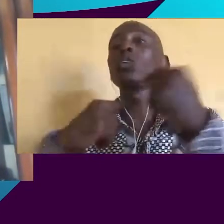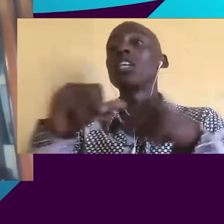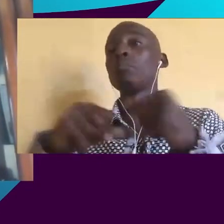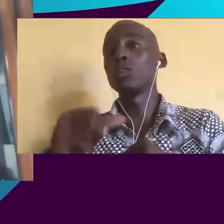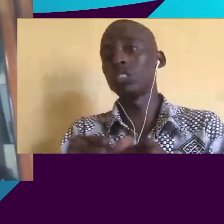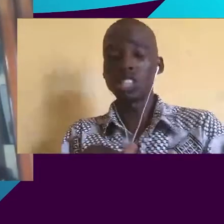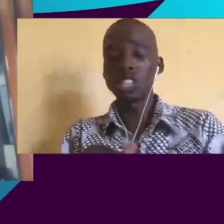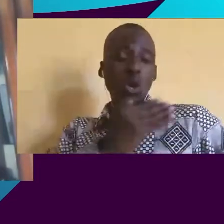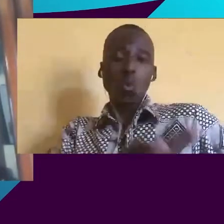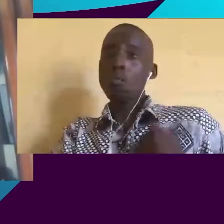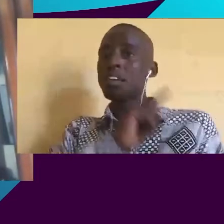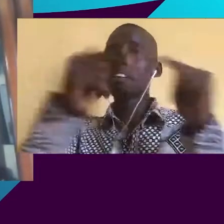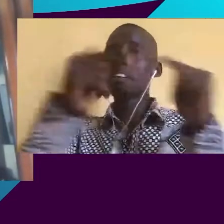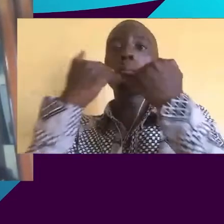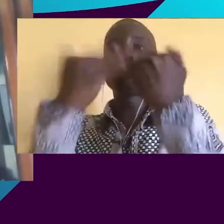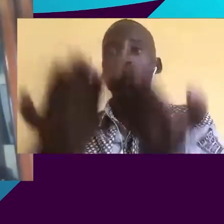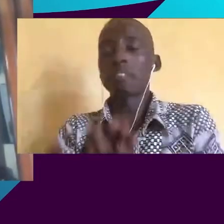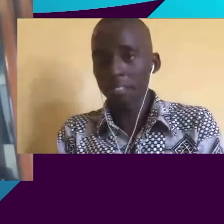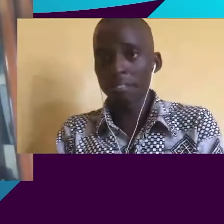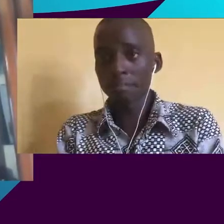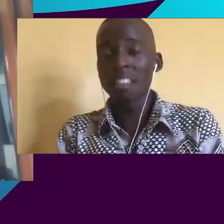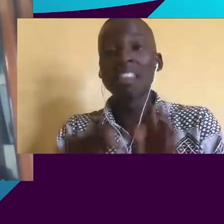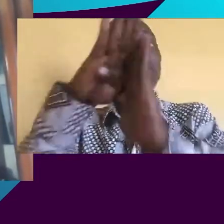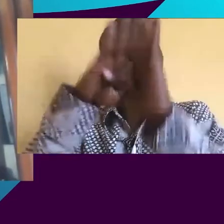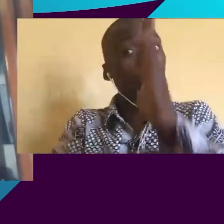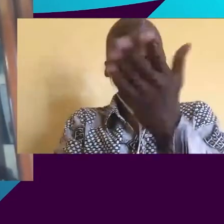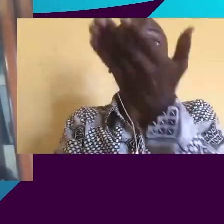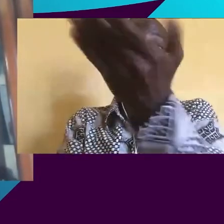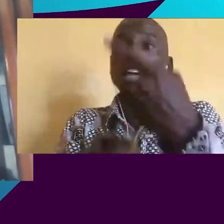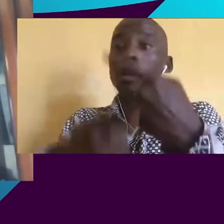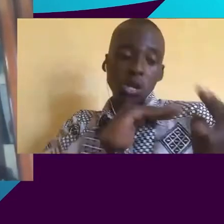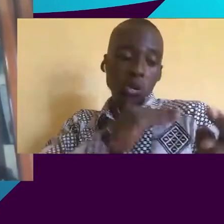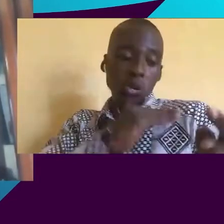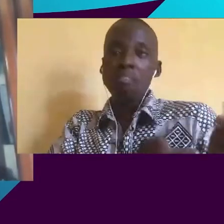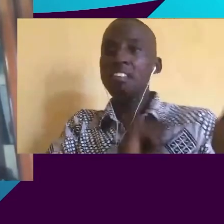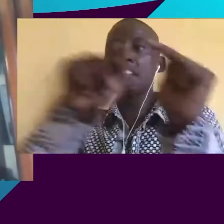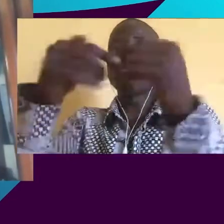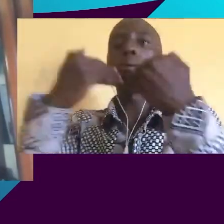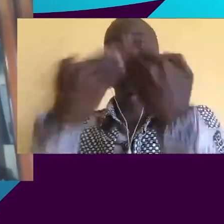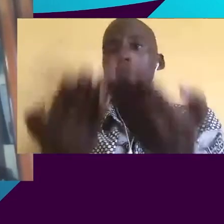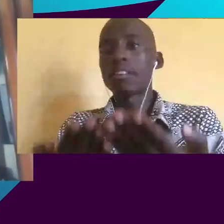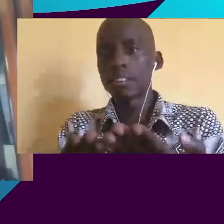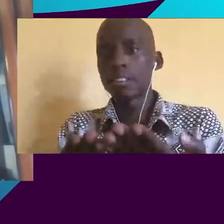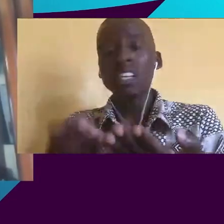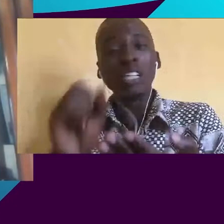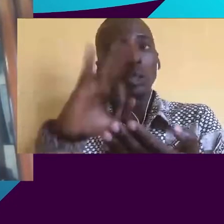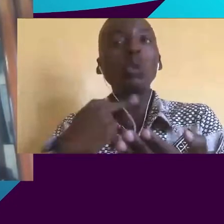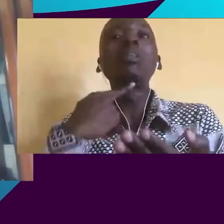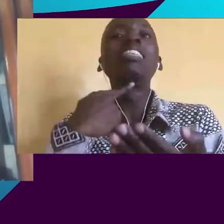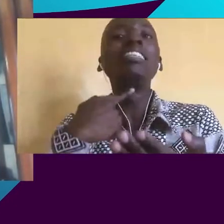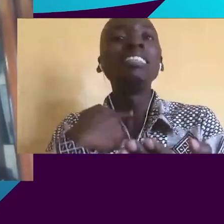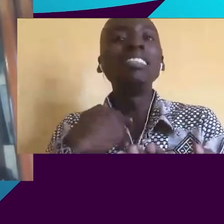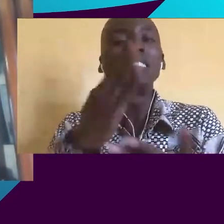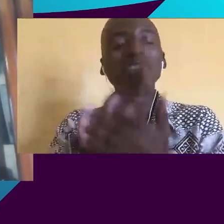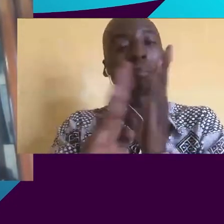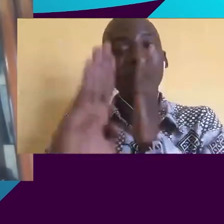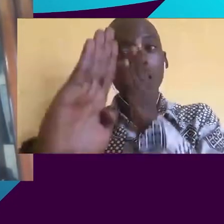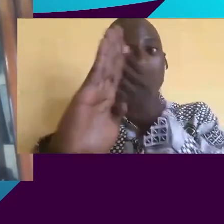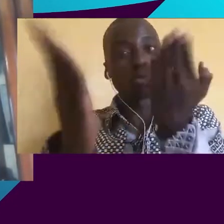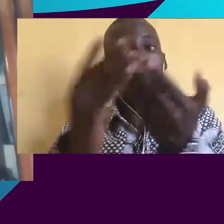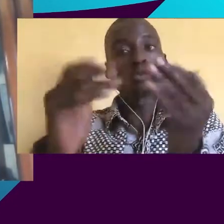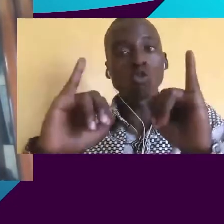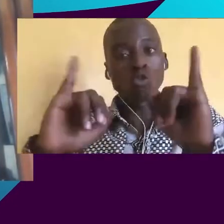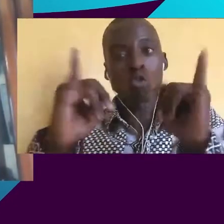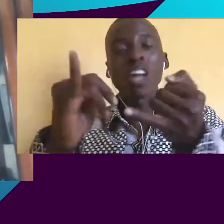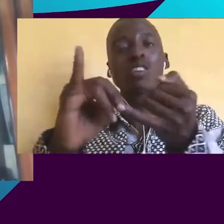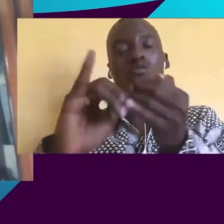out. Their programs are there, but the women don't come out. So it needs a certain approach where we try to also tap to